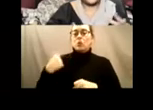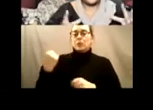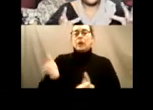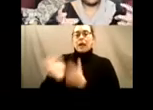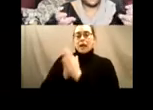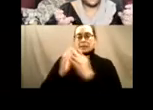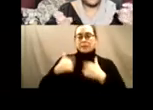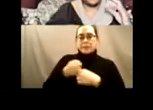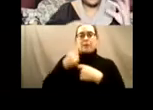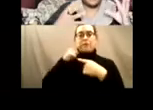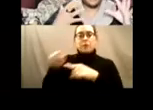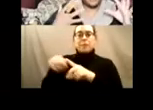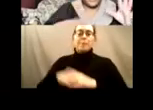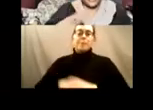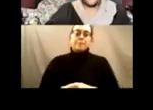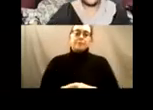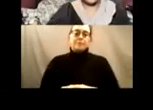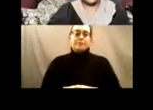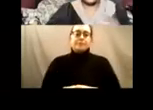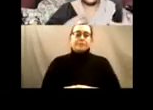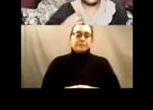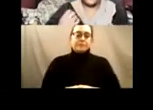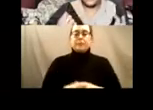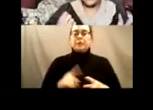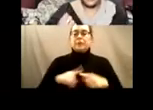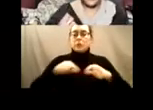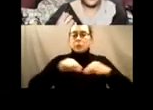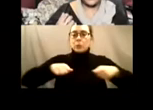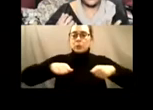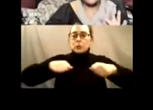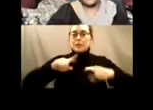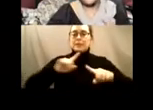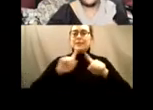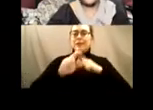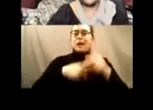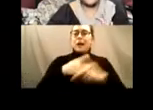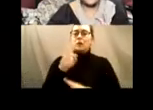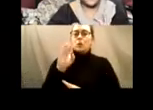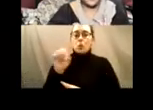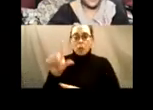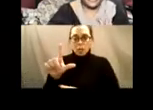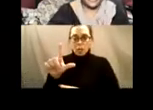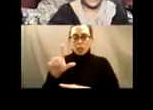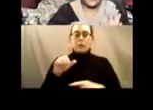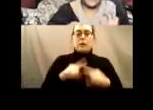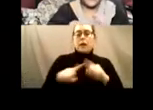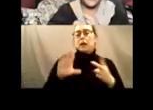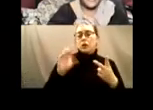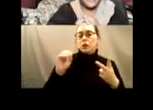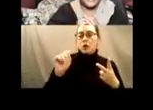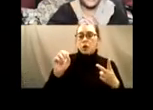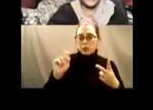and it's a woven tapestry. It's different kinds of wool, and mostly wool and cotton, and